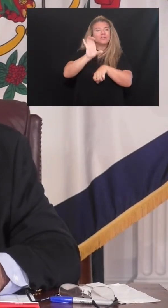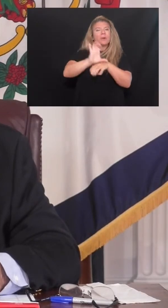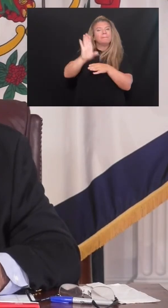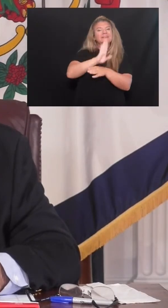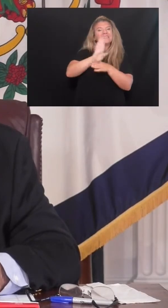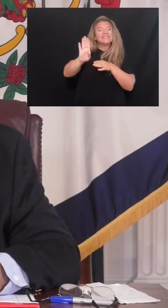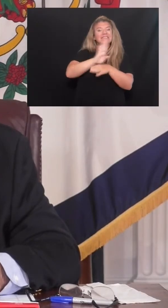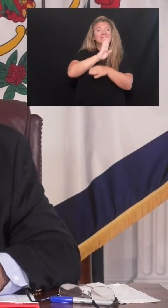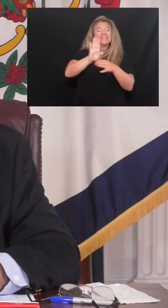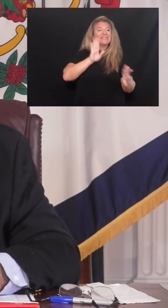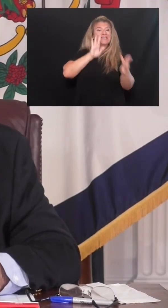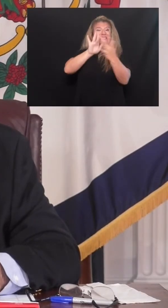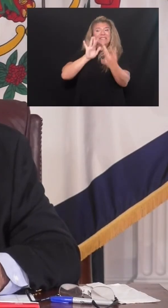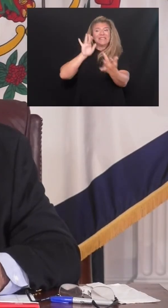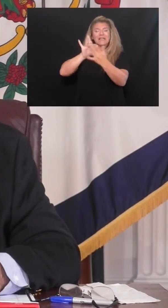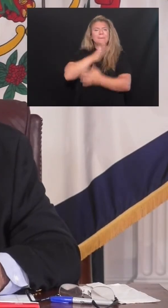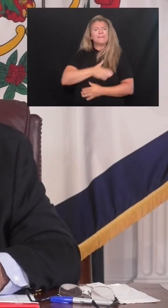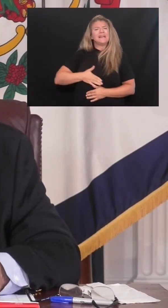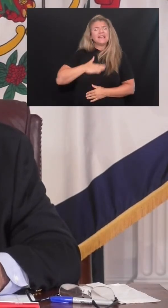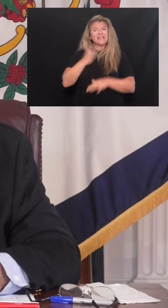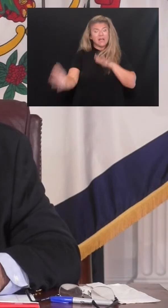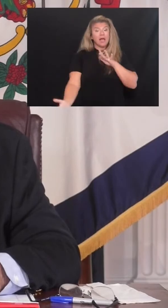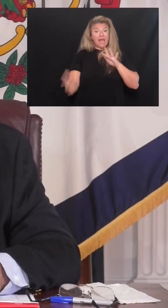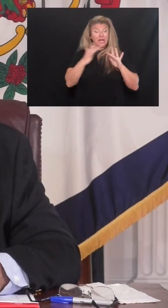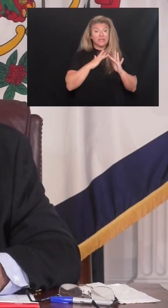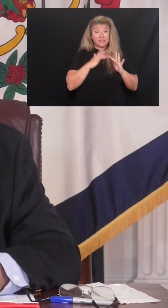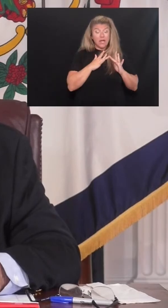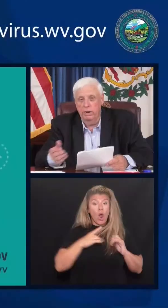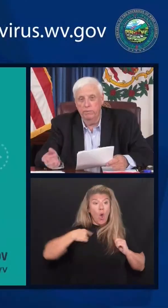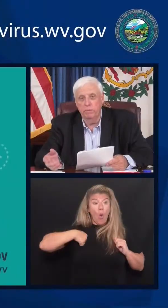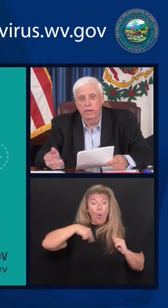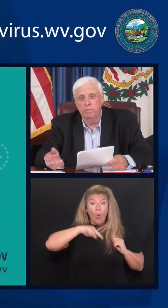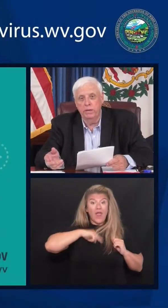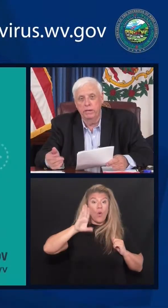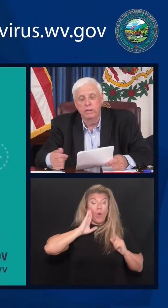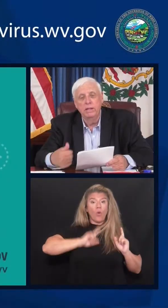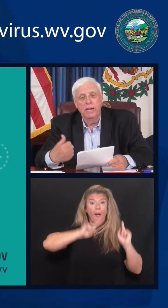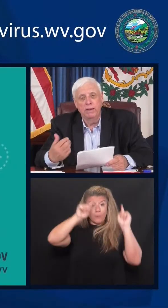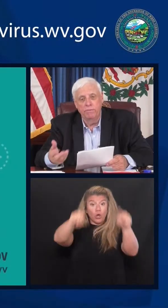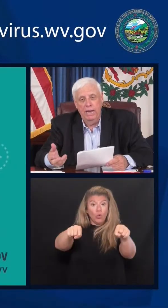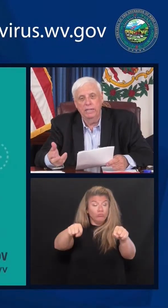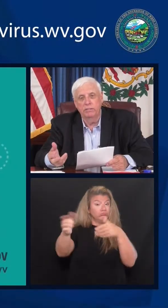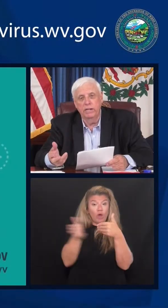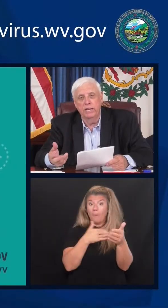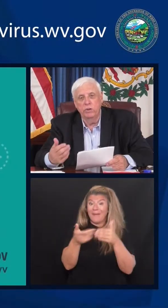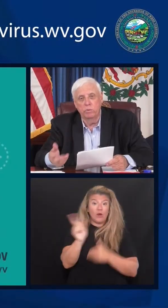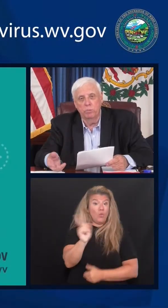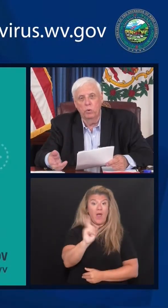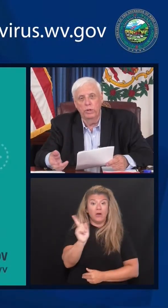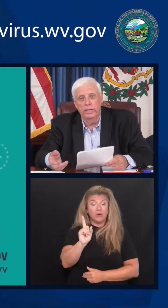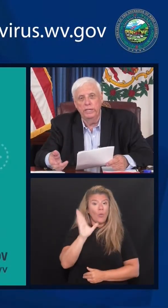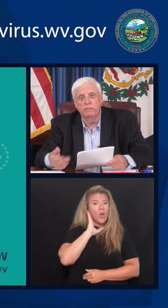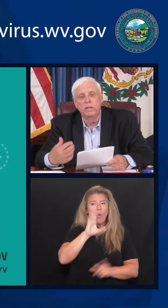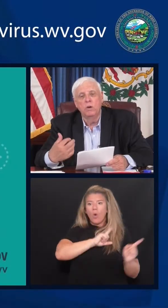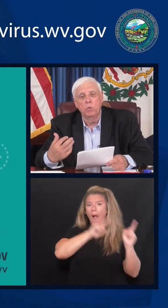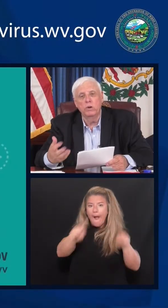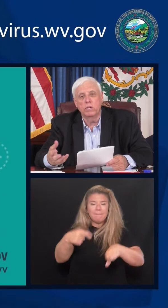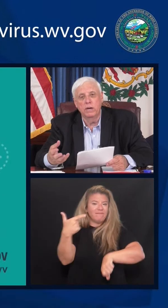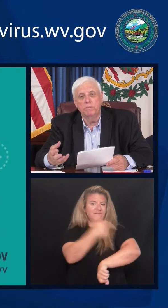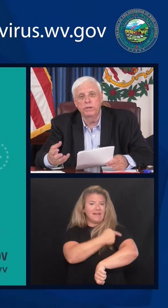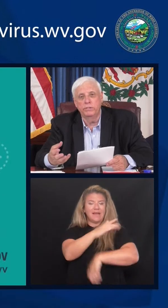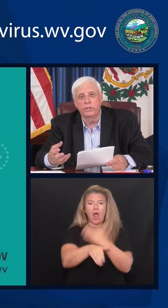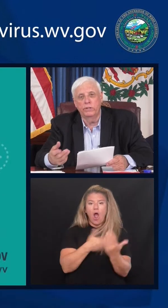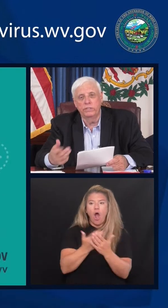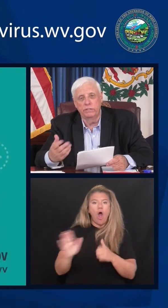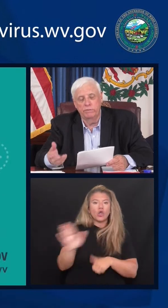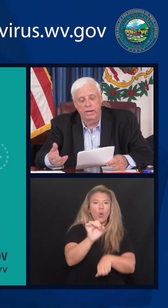outreach, please contact us. We'll come to your businesses, wherever it may be, and vaccinate your employees. We'll